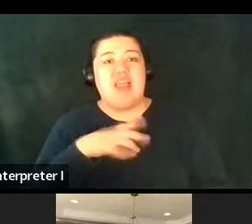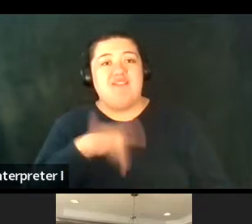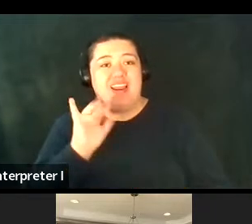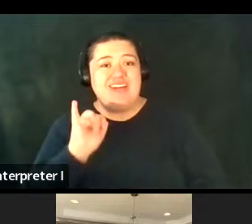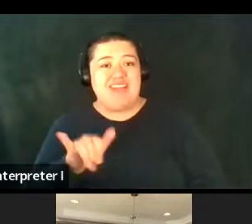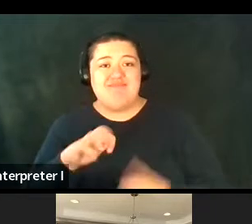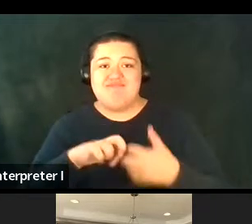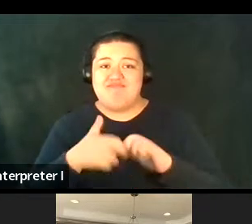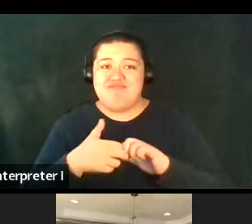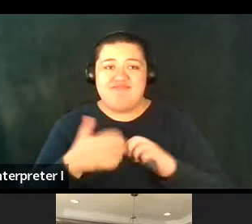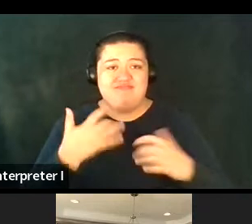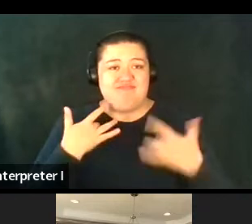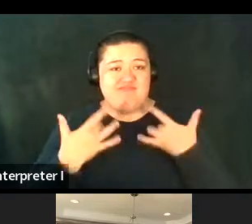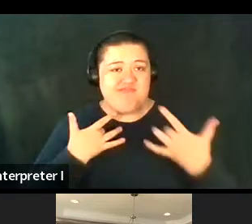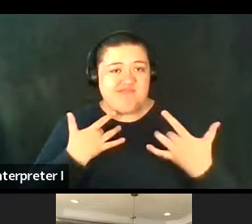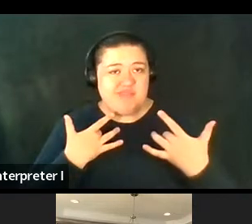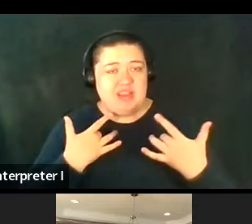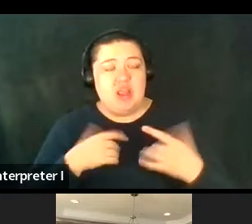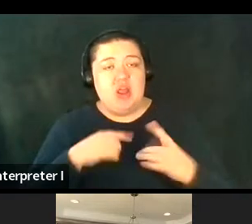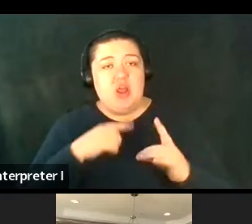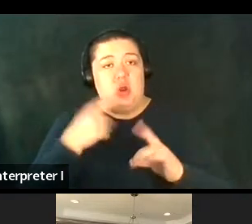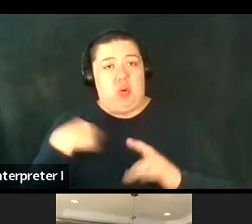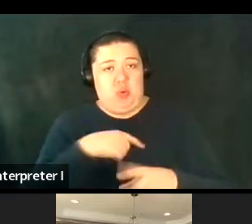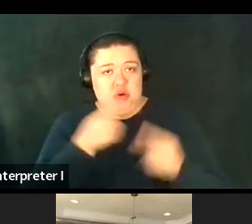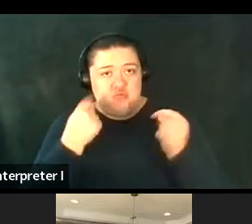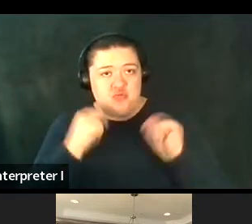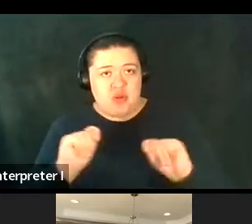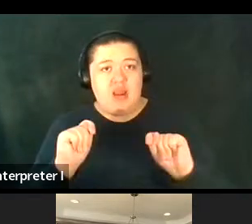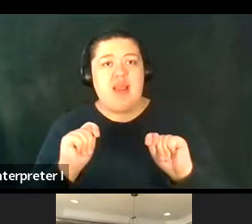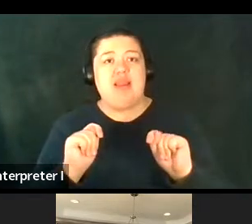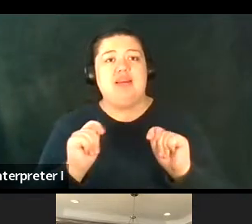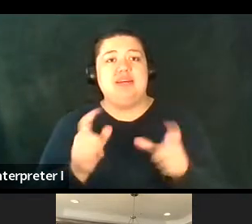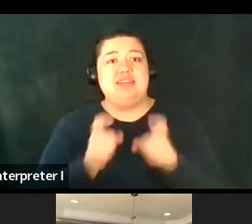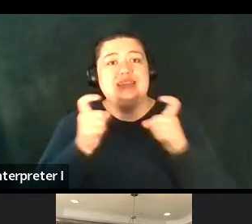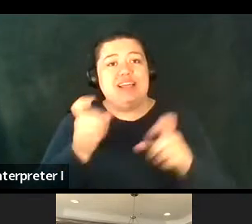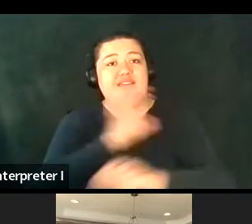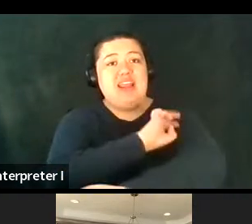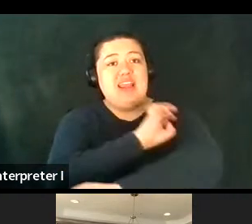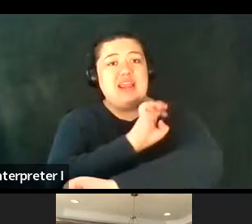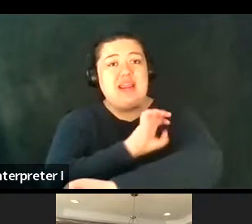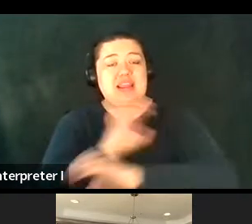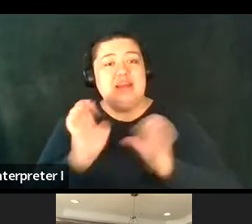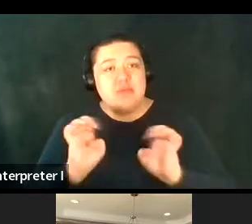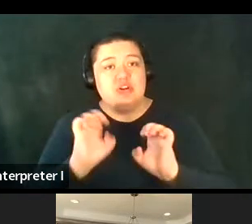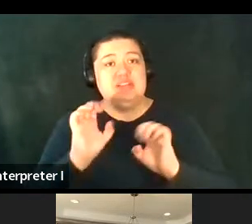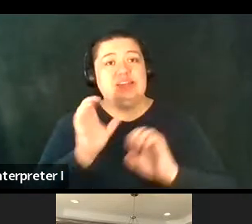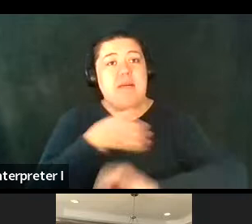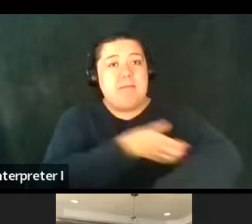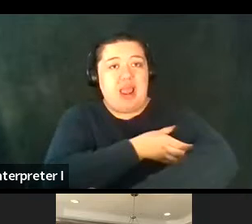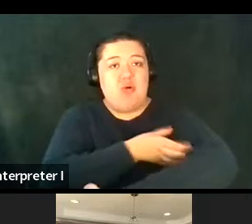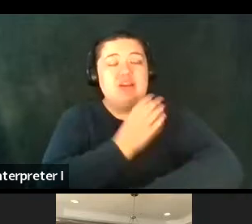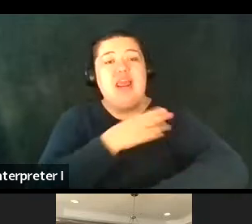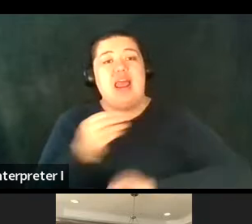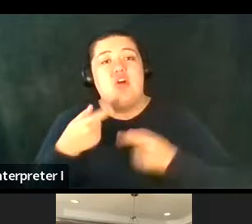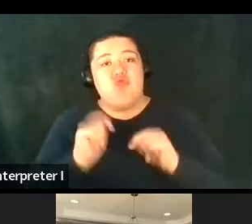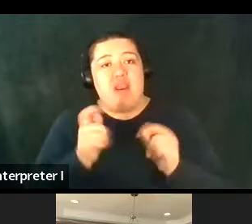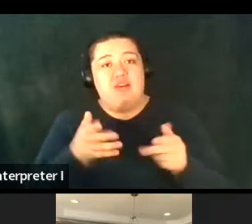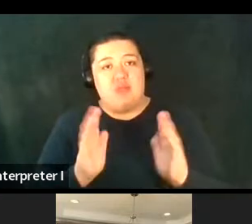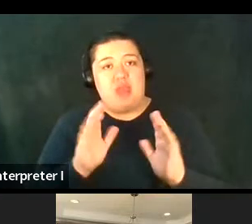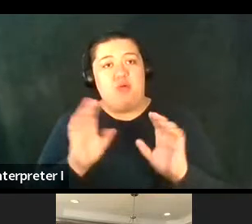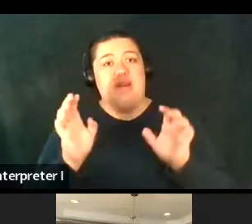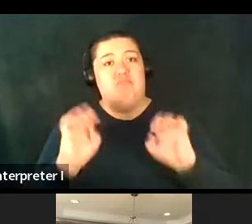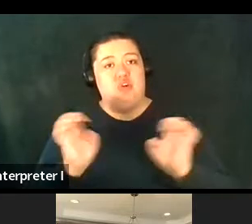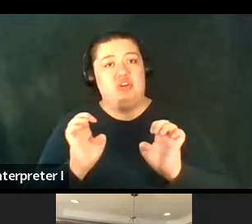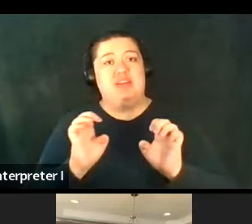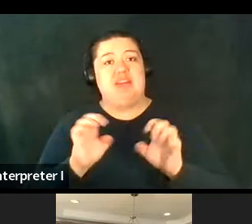troubling and concerning while we're trying to grant emergency powers and trying to allow emergency actions that we